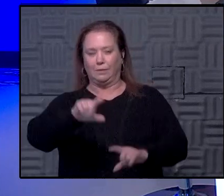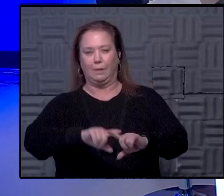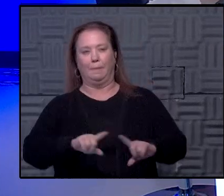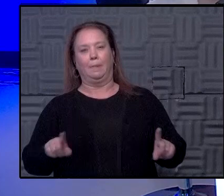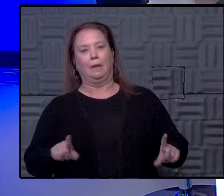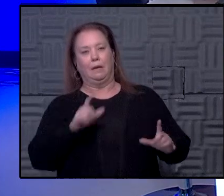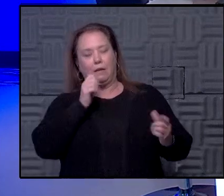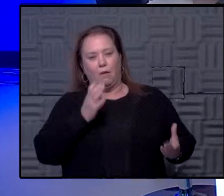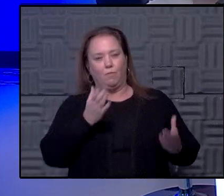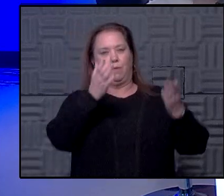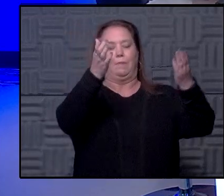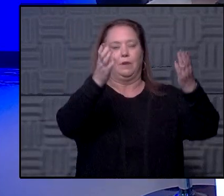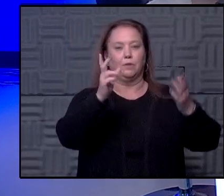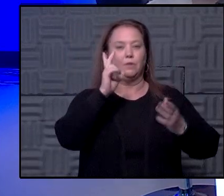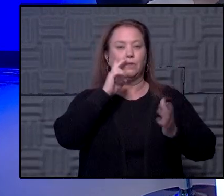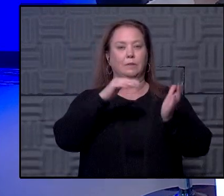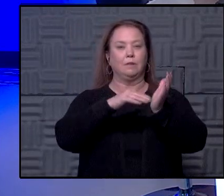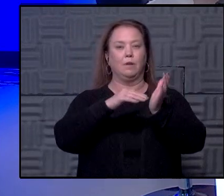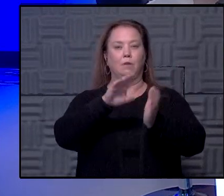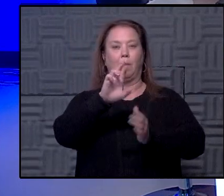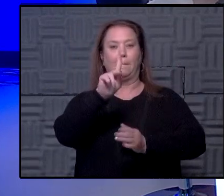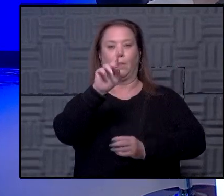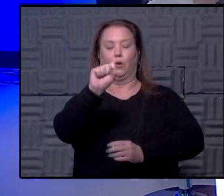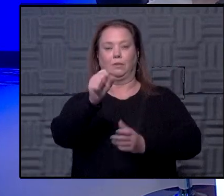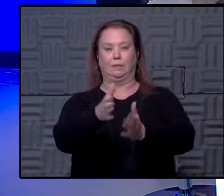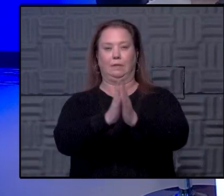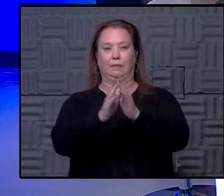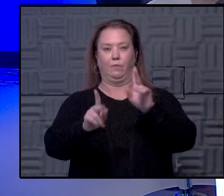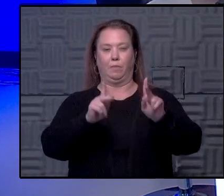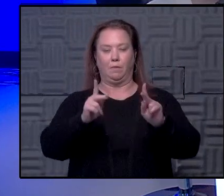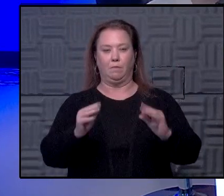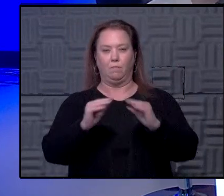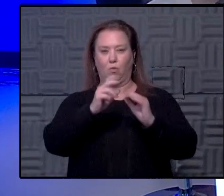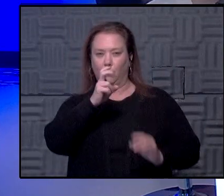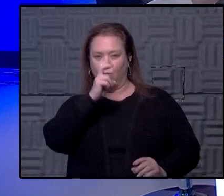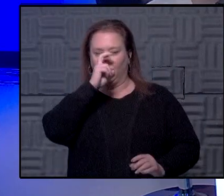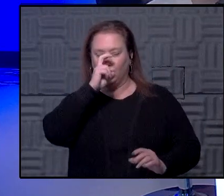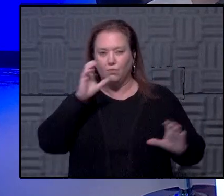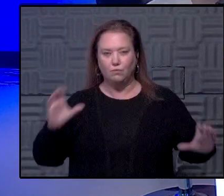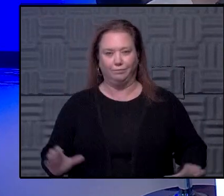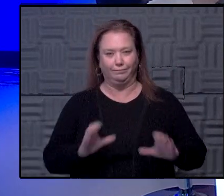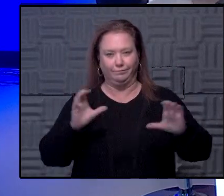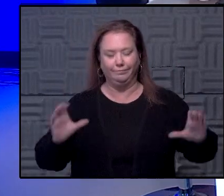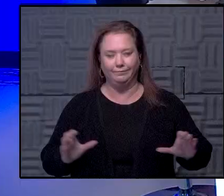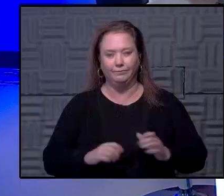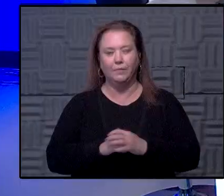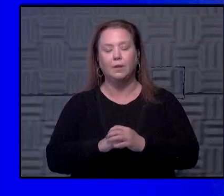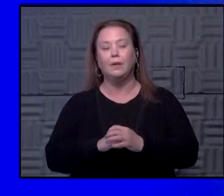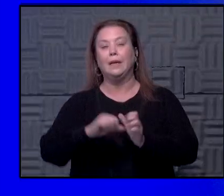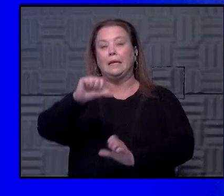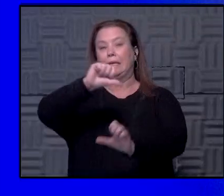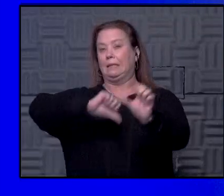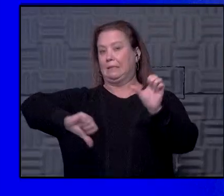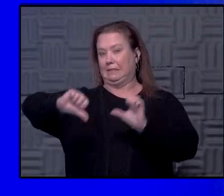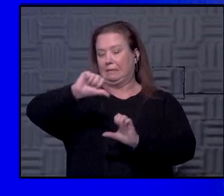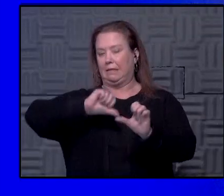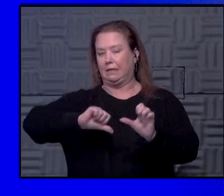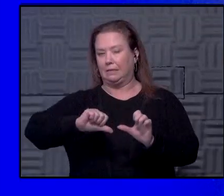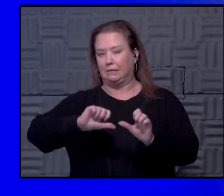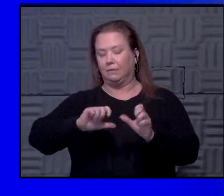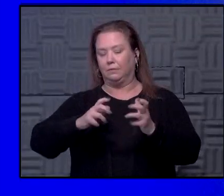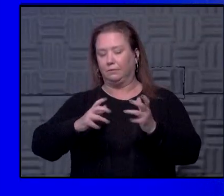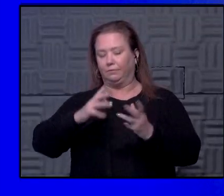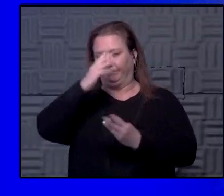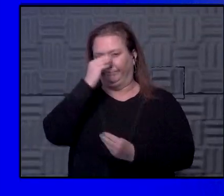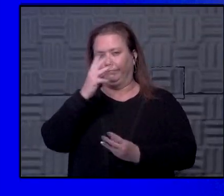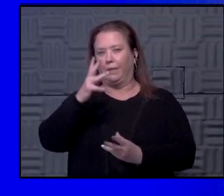a recommendation, you've seen Dr. Burks calling for people to do more stringent actions anyways. The science behind this, apparently, I